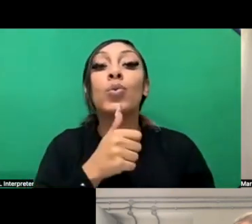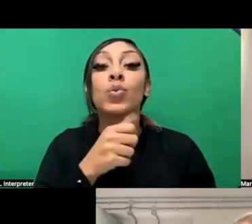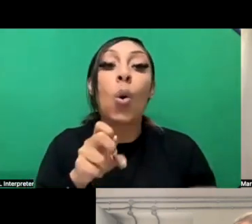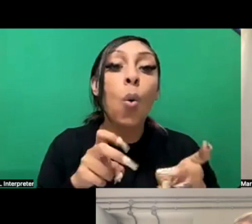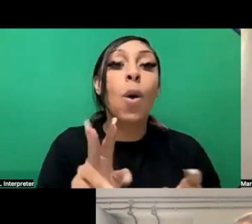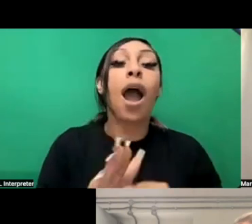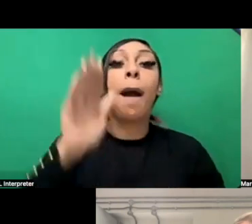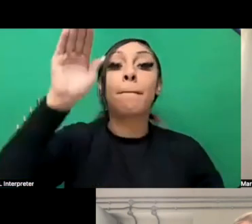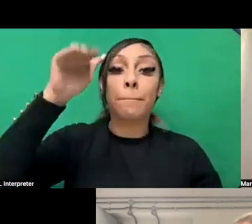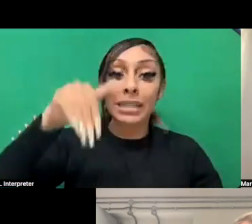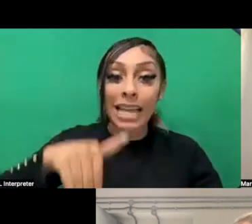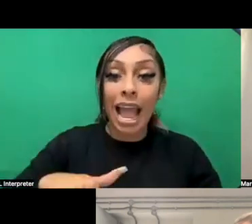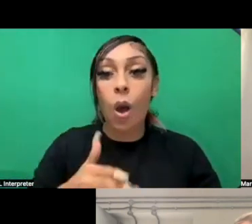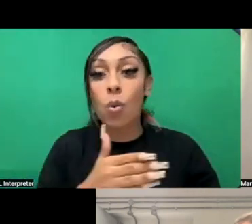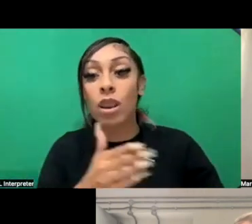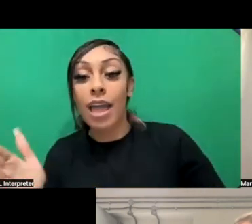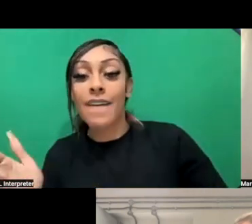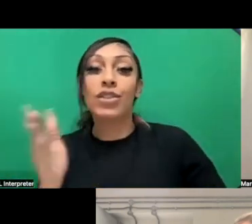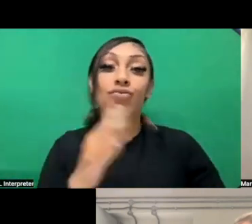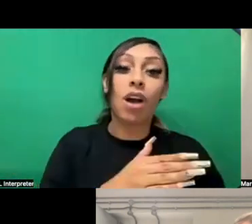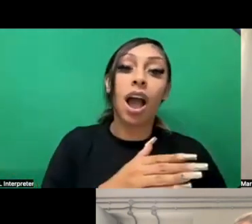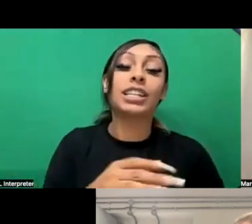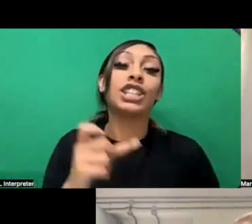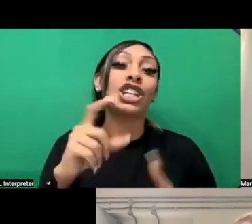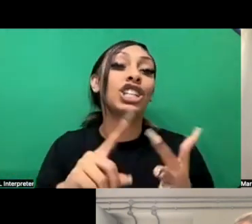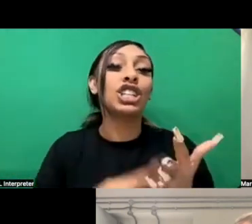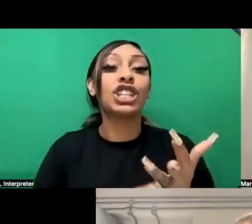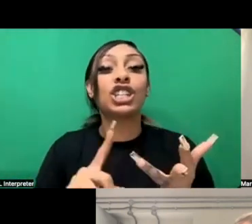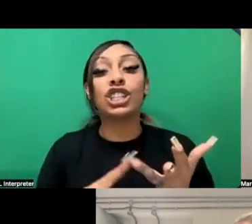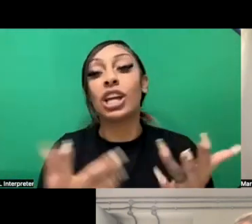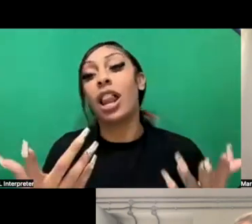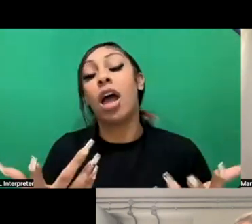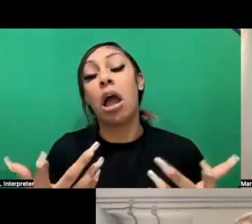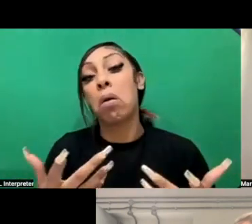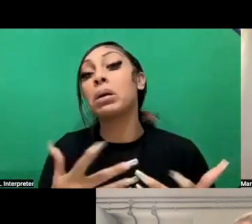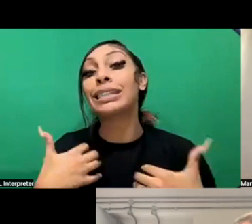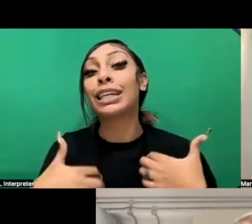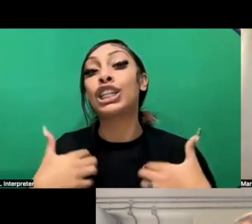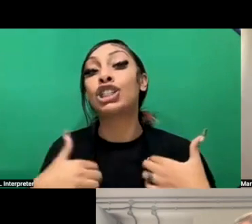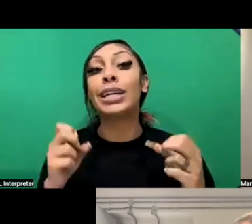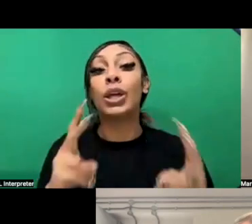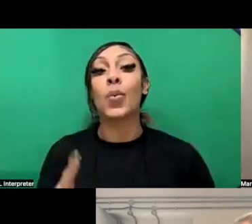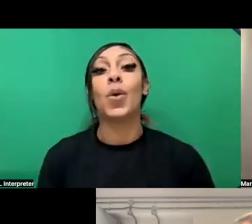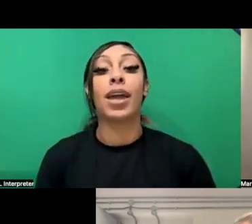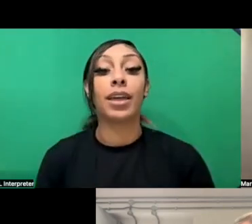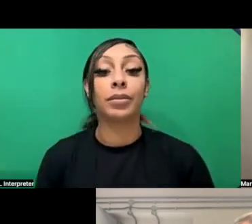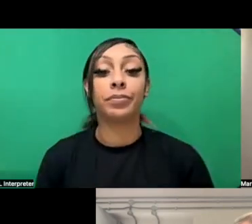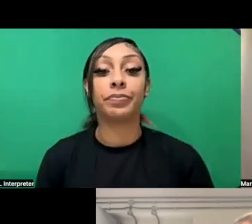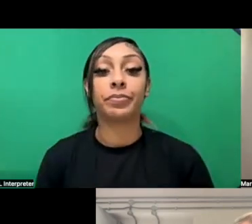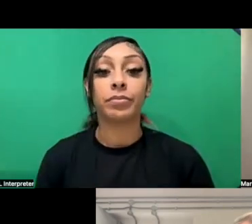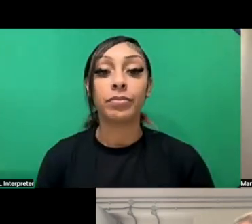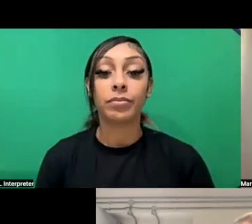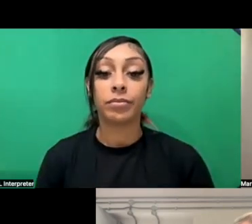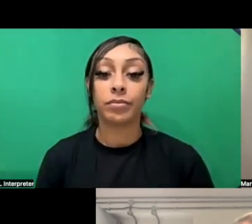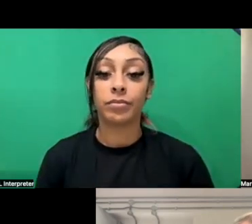play a violin, different ways to play a cello or embouchure on a musical instrument. And he puts these interesting